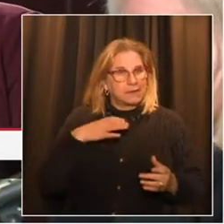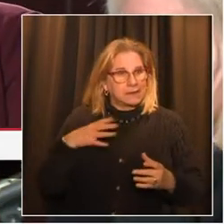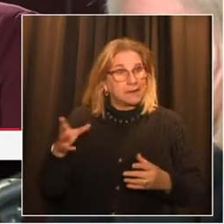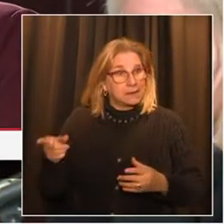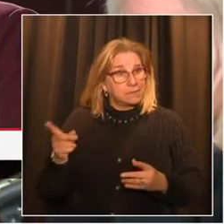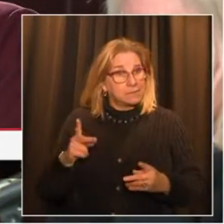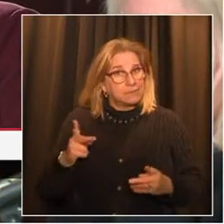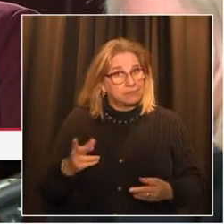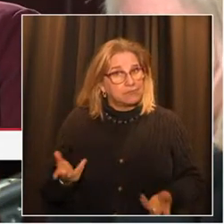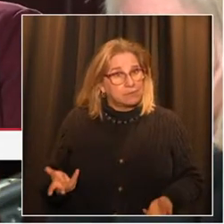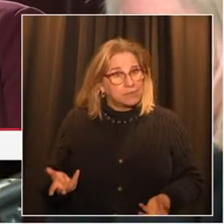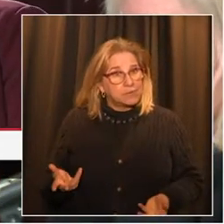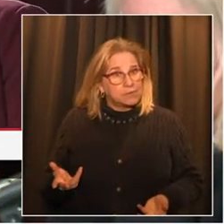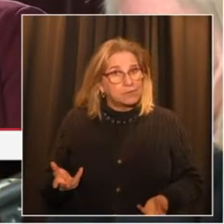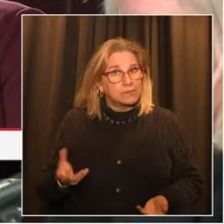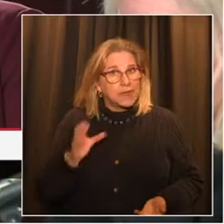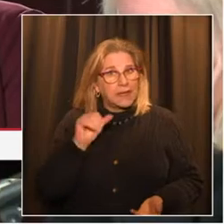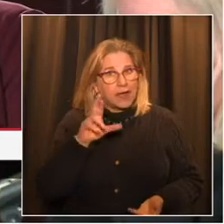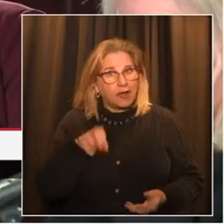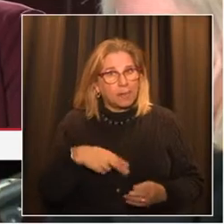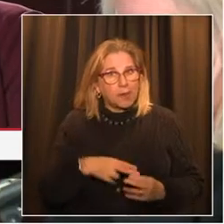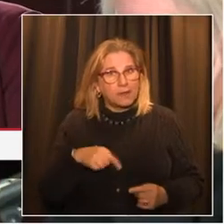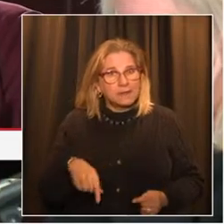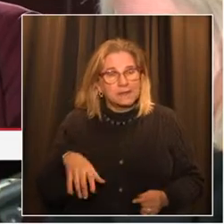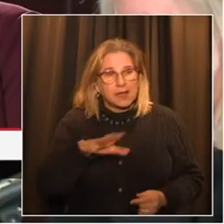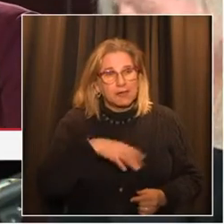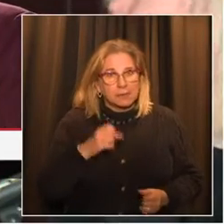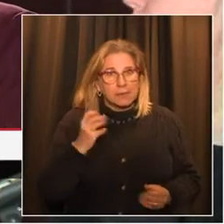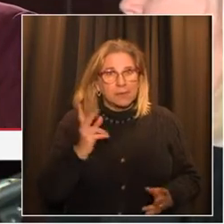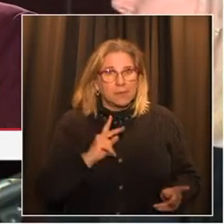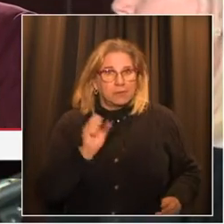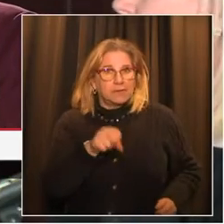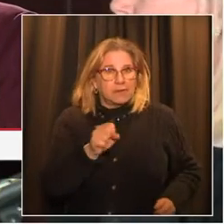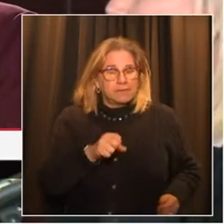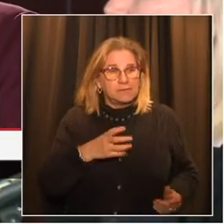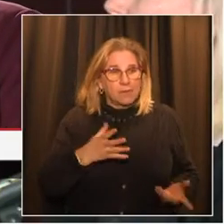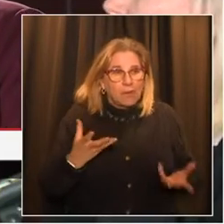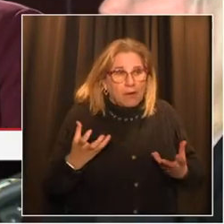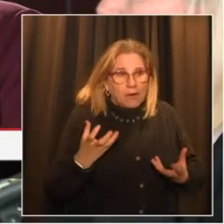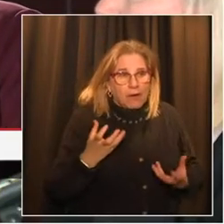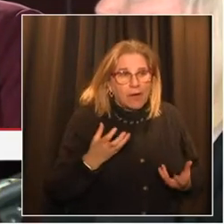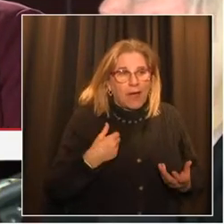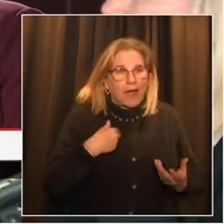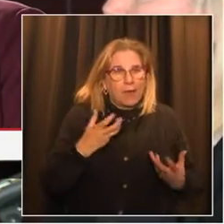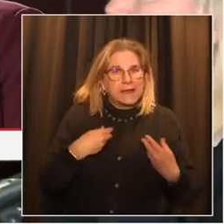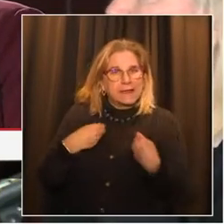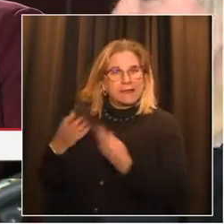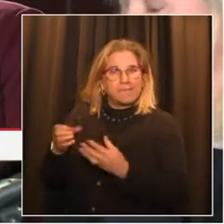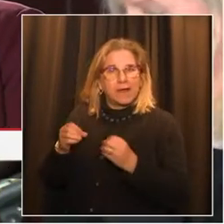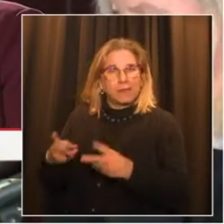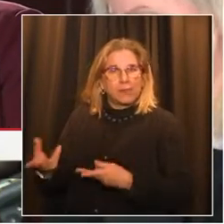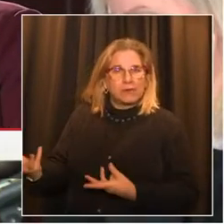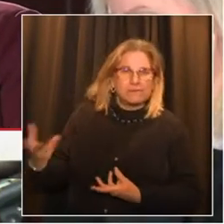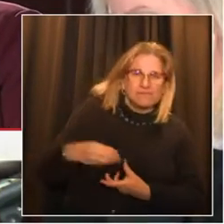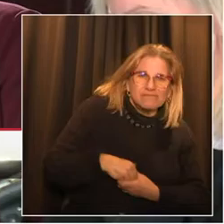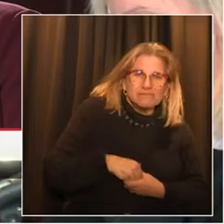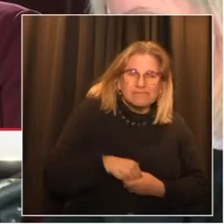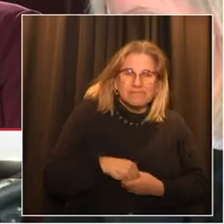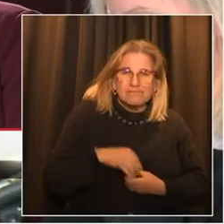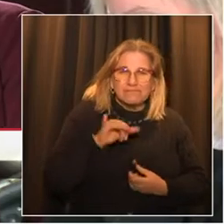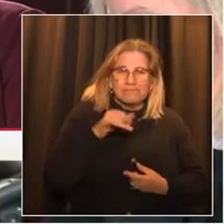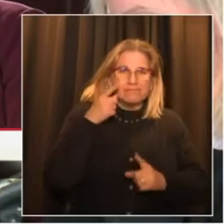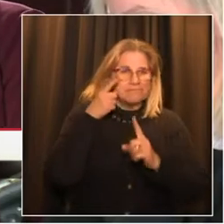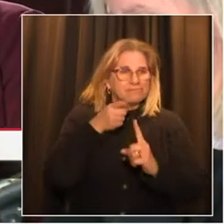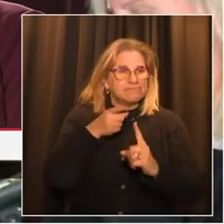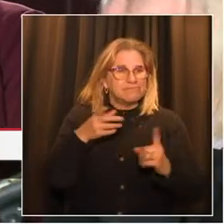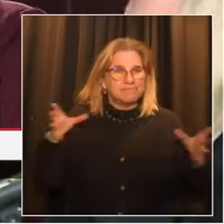about what this neighborhood becomes, and that there are opportunities for all. So I think it's a process more